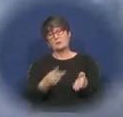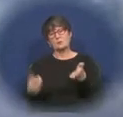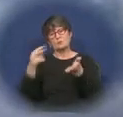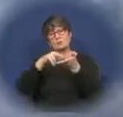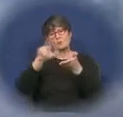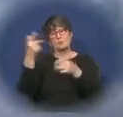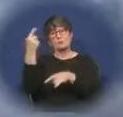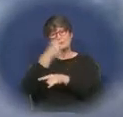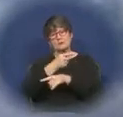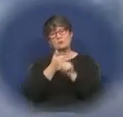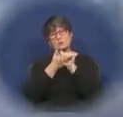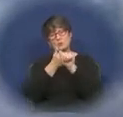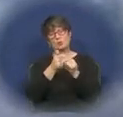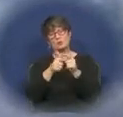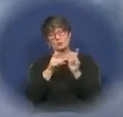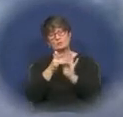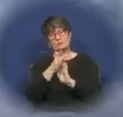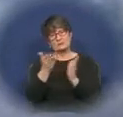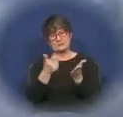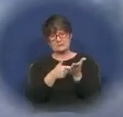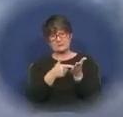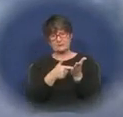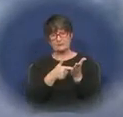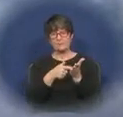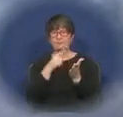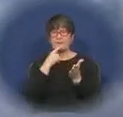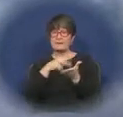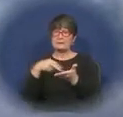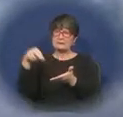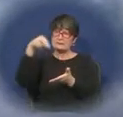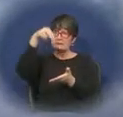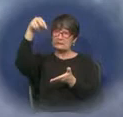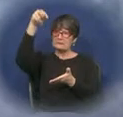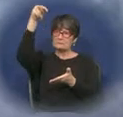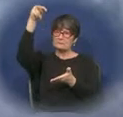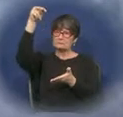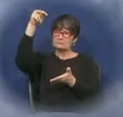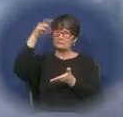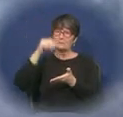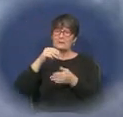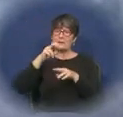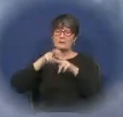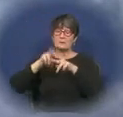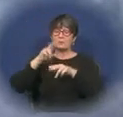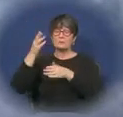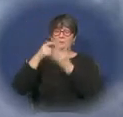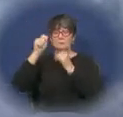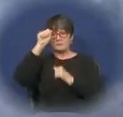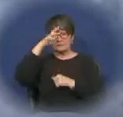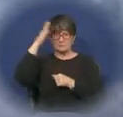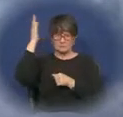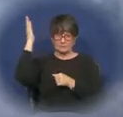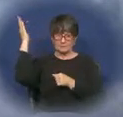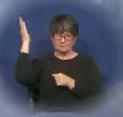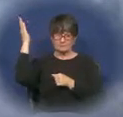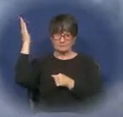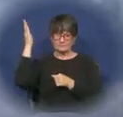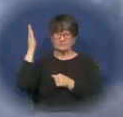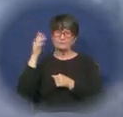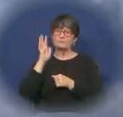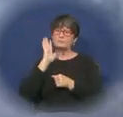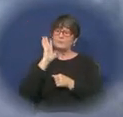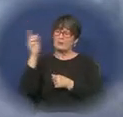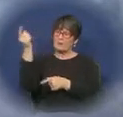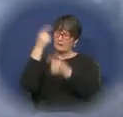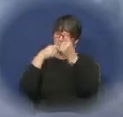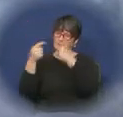day in accordance with the Scriptures. He ascended into heaven and is seated at the right hand of the Father.